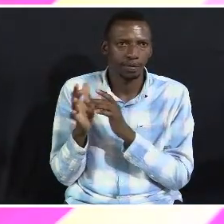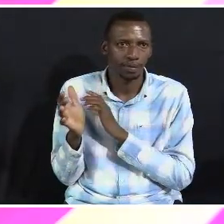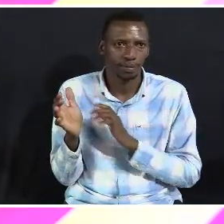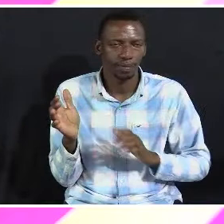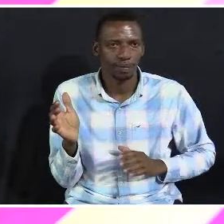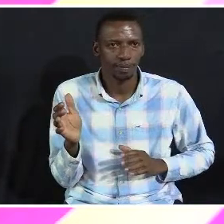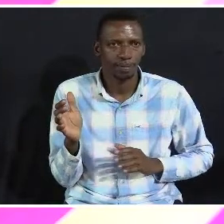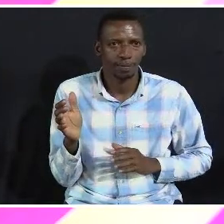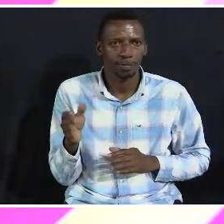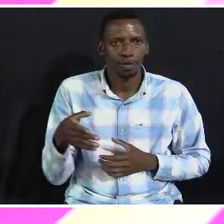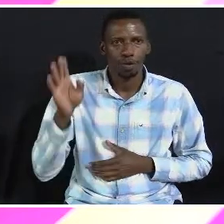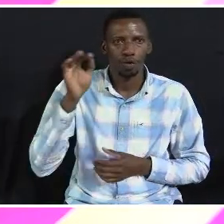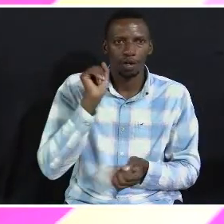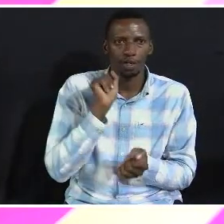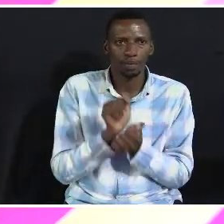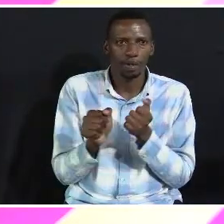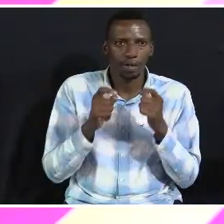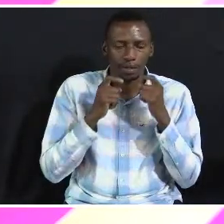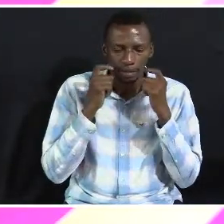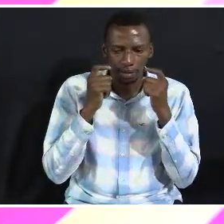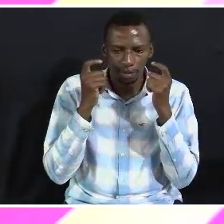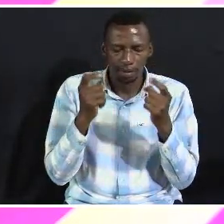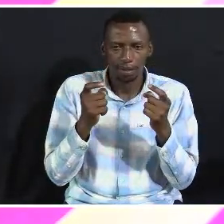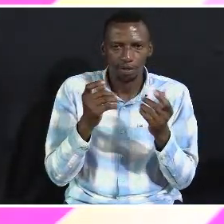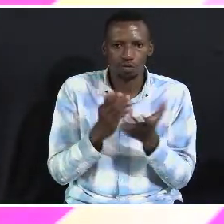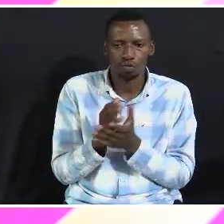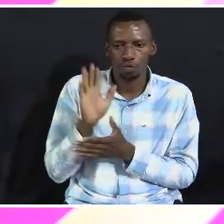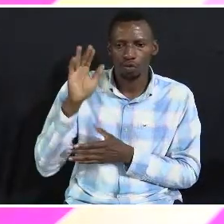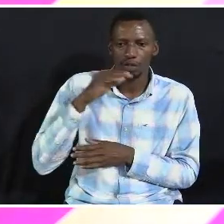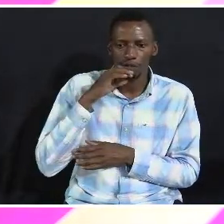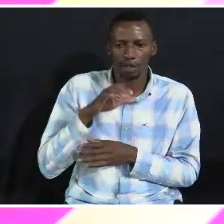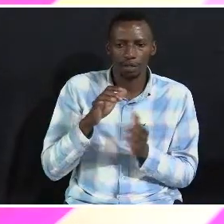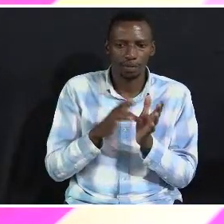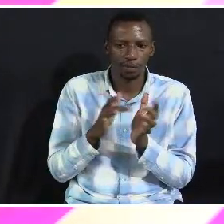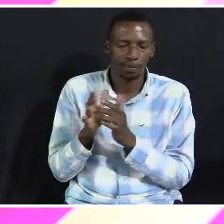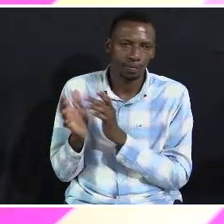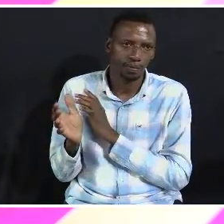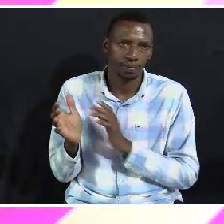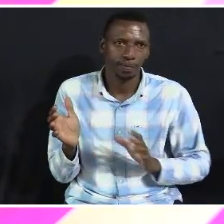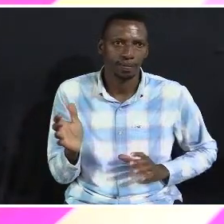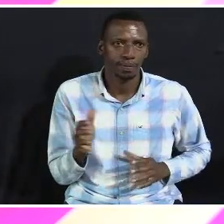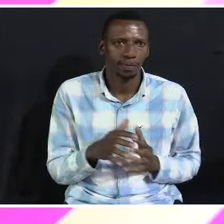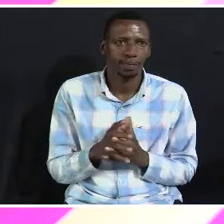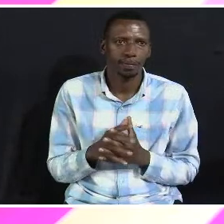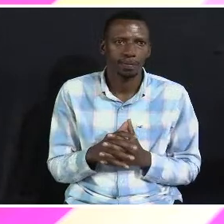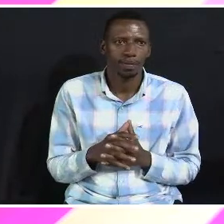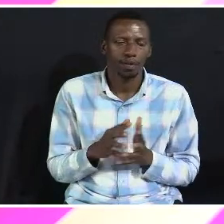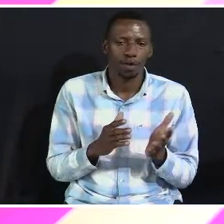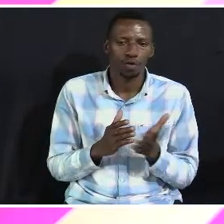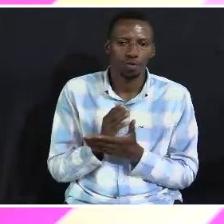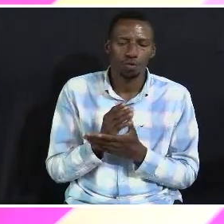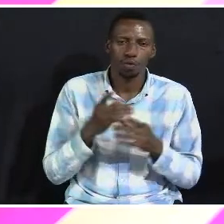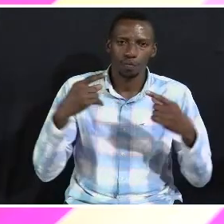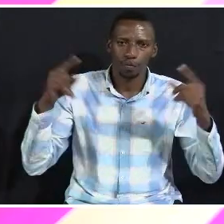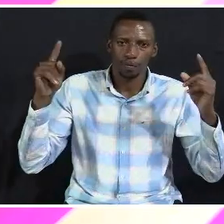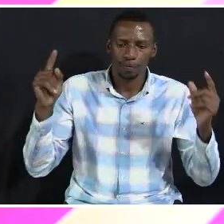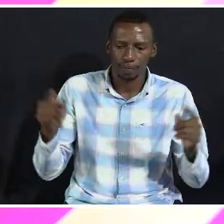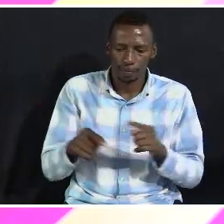has punished sin through his Son, Jesus Christ. Through the successful